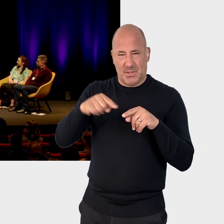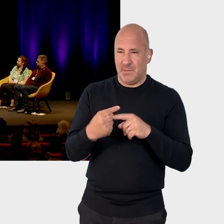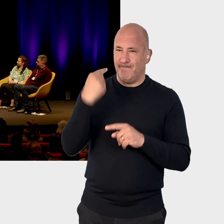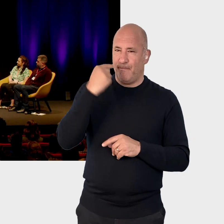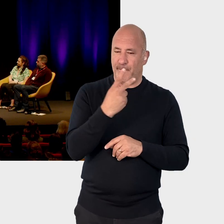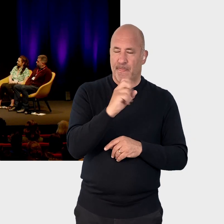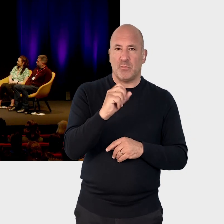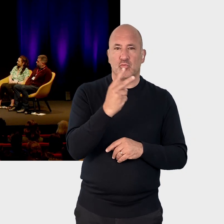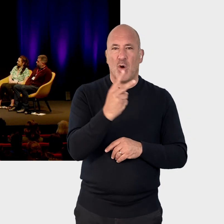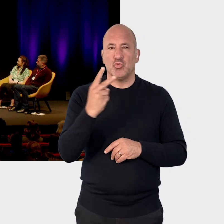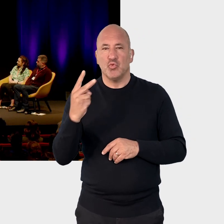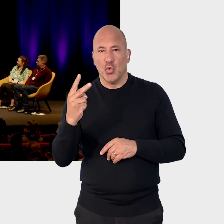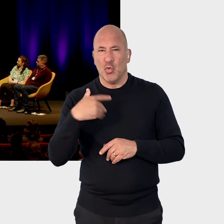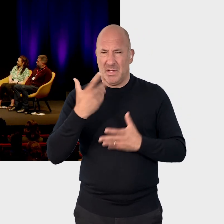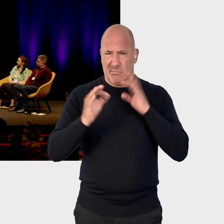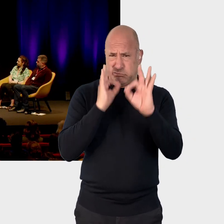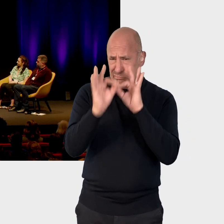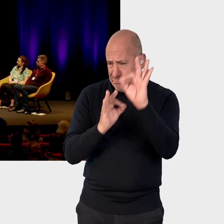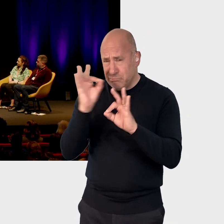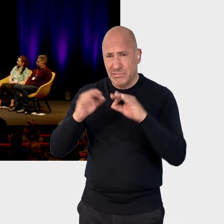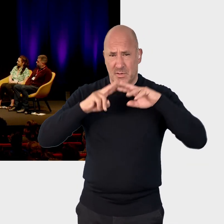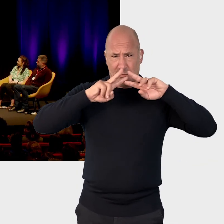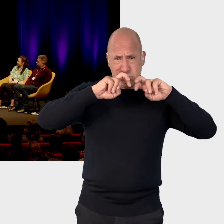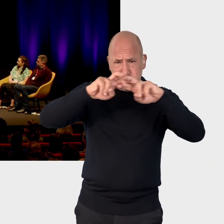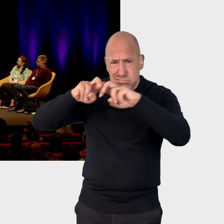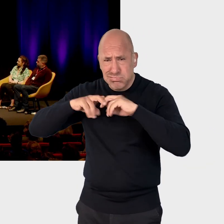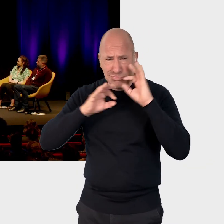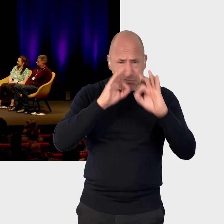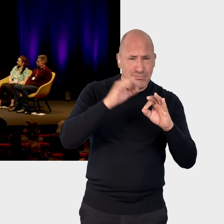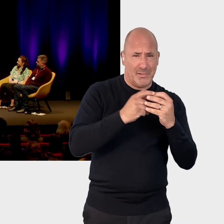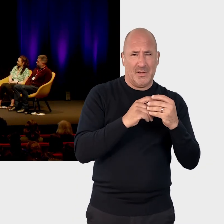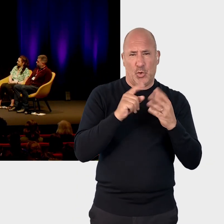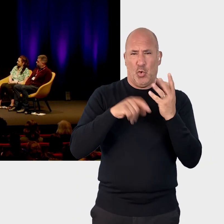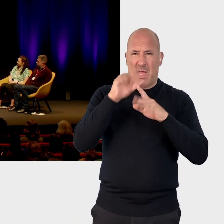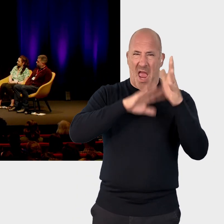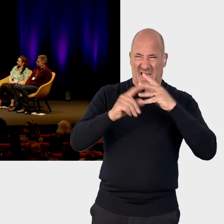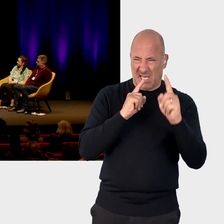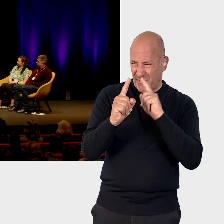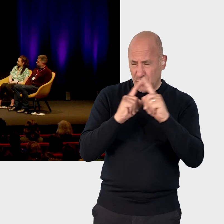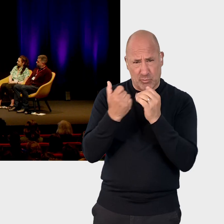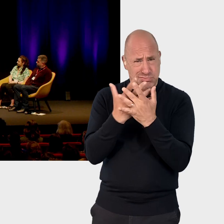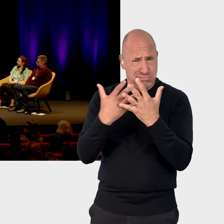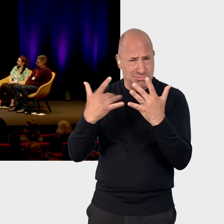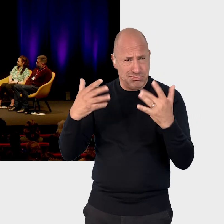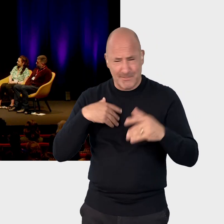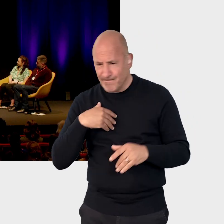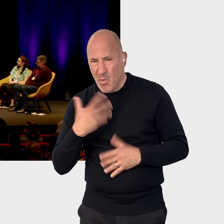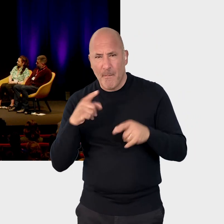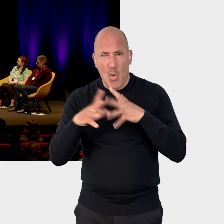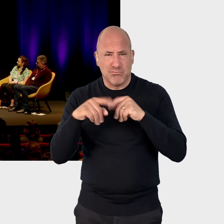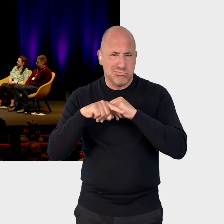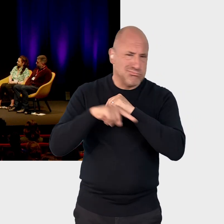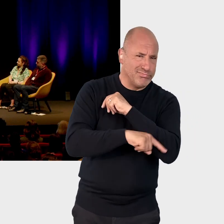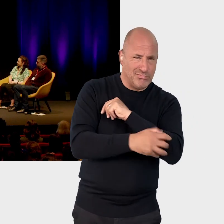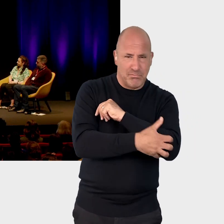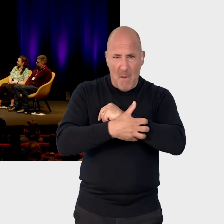So in terms of how we commissioned it, we in about 2022 we put out we did lots of surveys. We did a